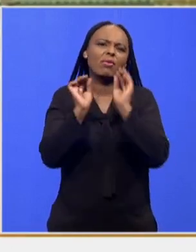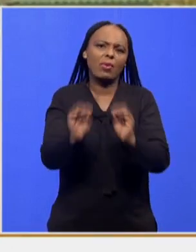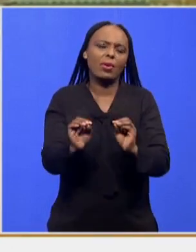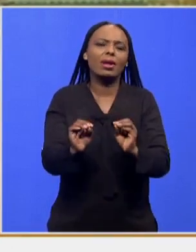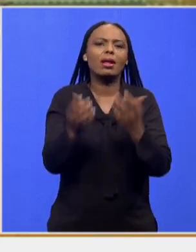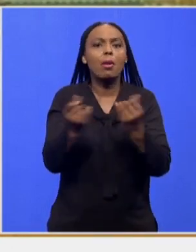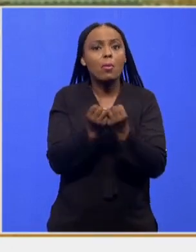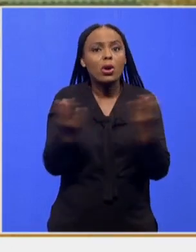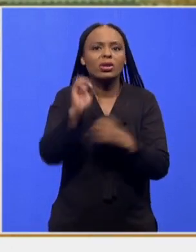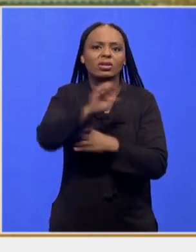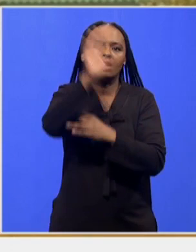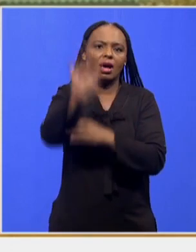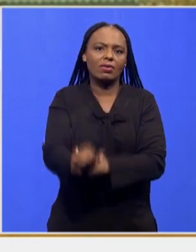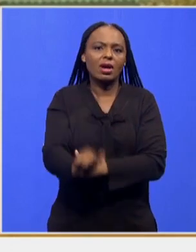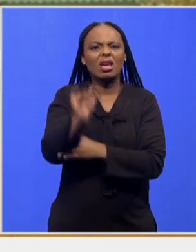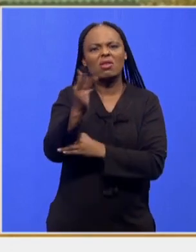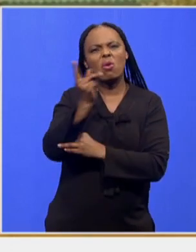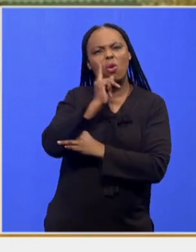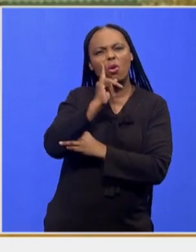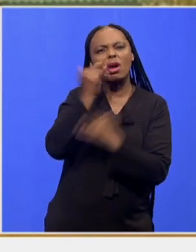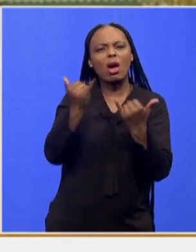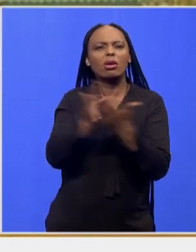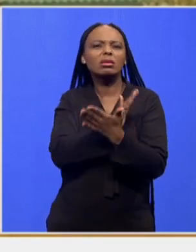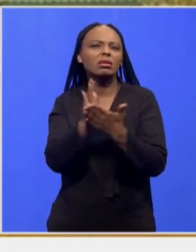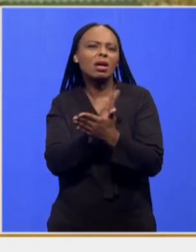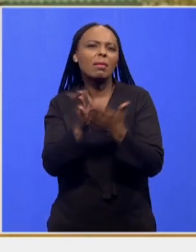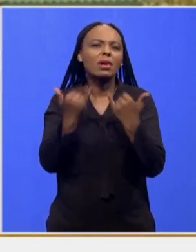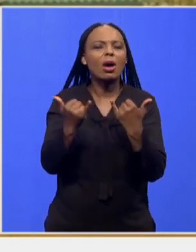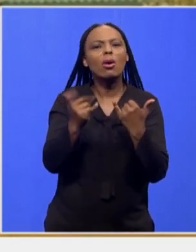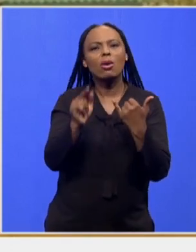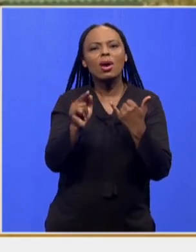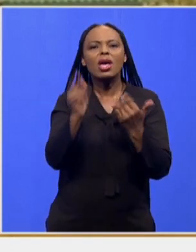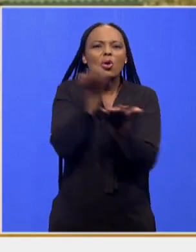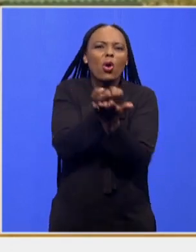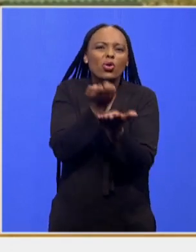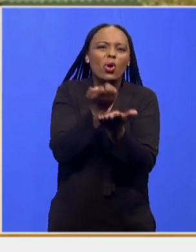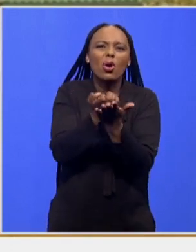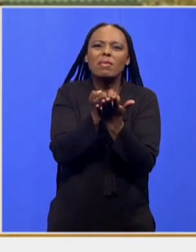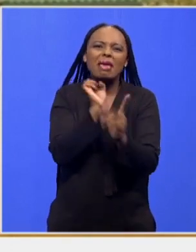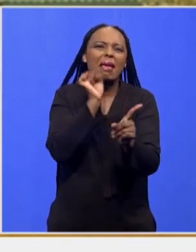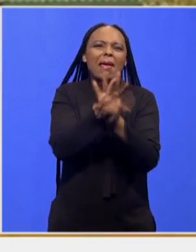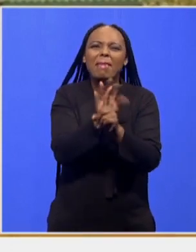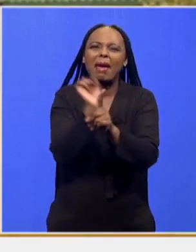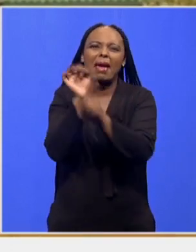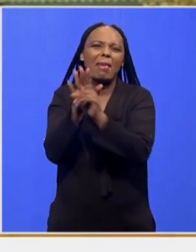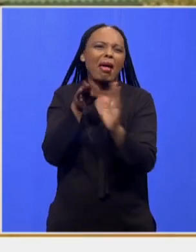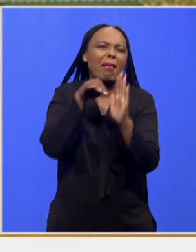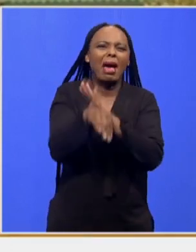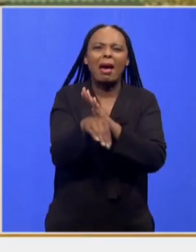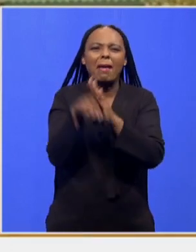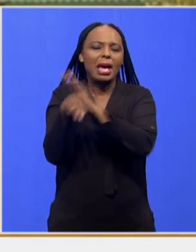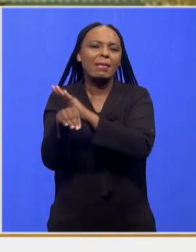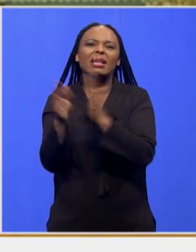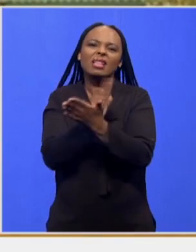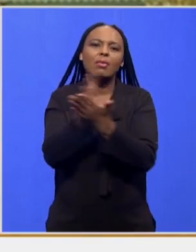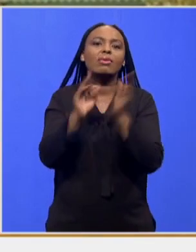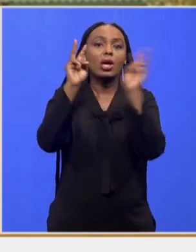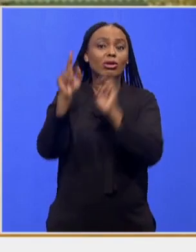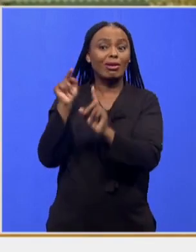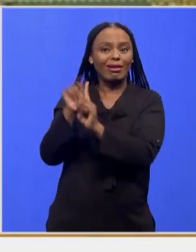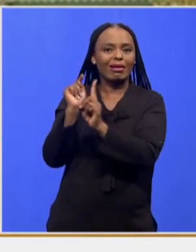a lot of South Africans when you look at, the state of the economy and how things are. So just some of the issues, I suppose, that we'll be